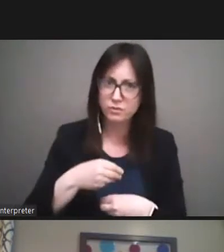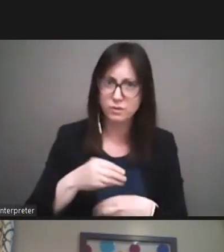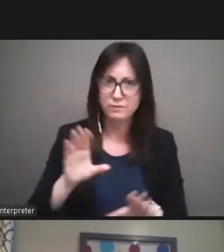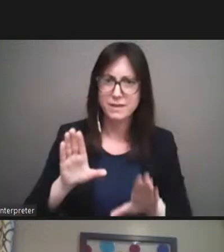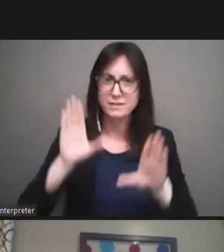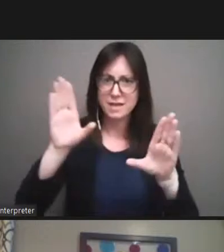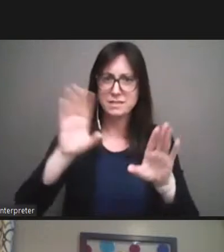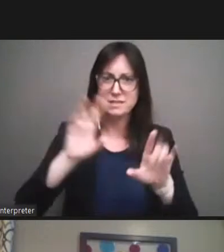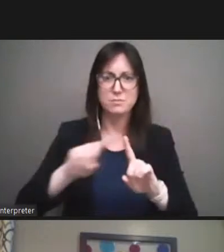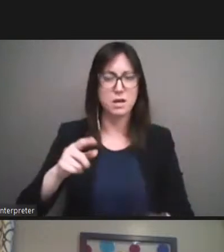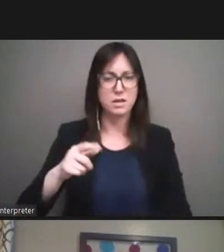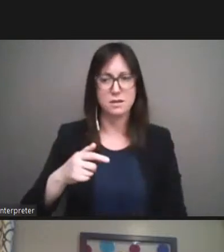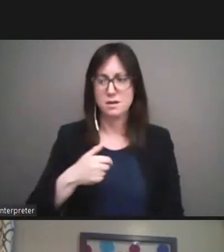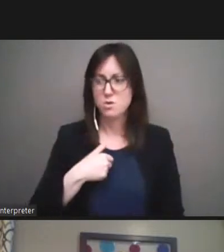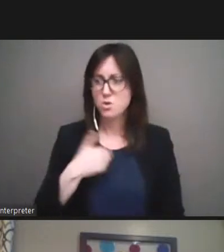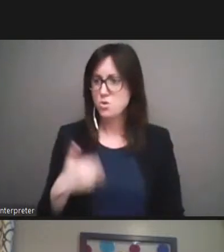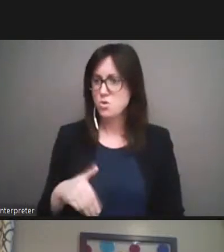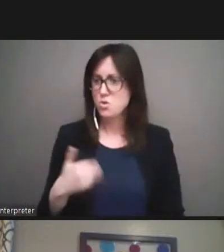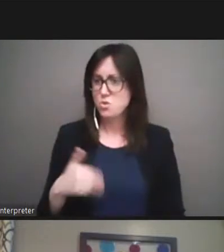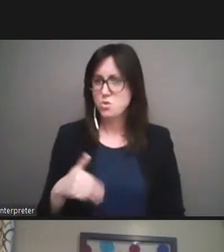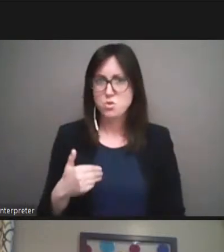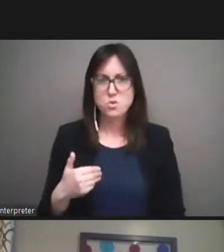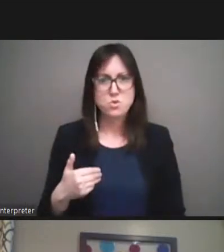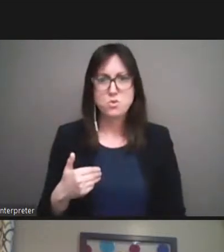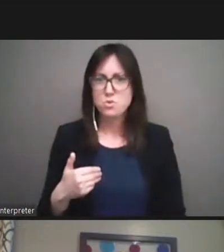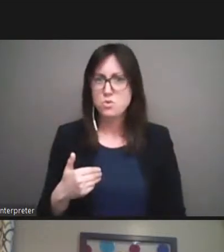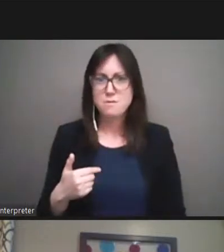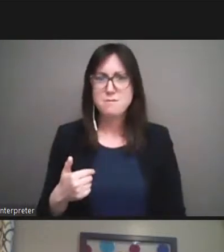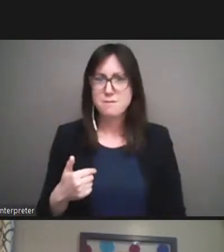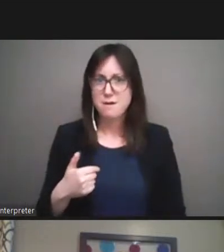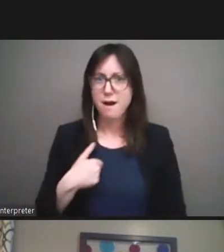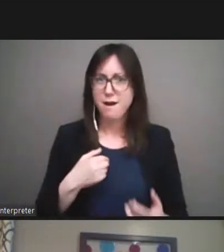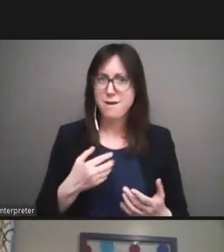want to harness all of this, because they're so excited and